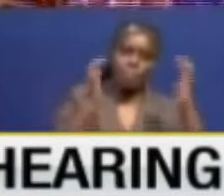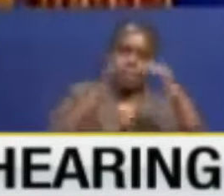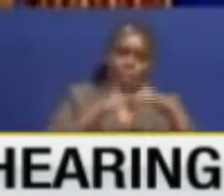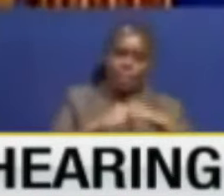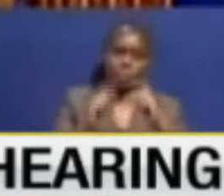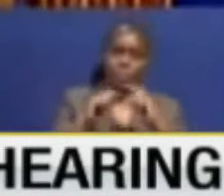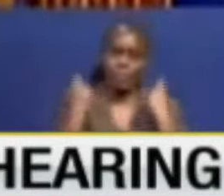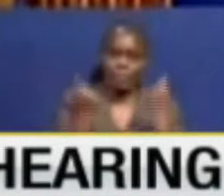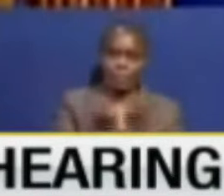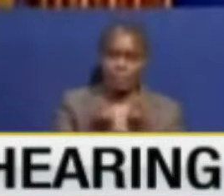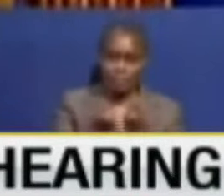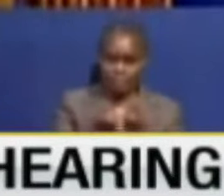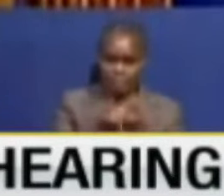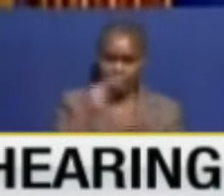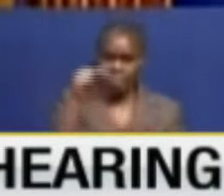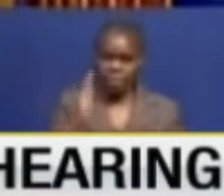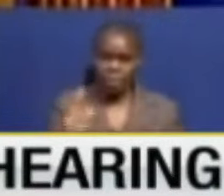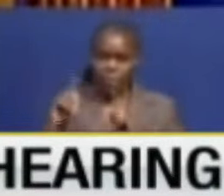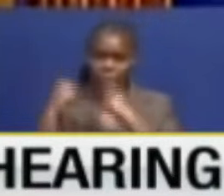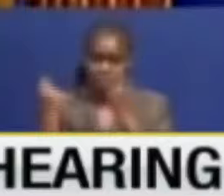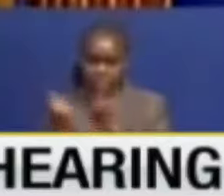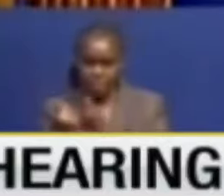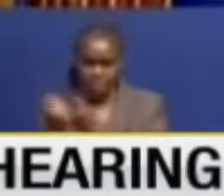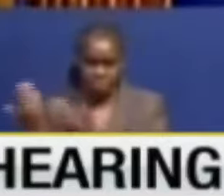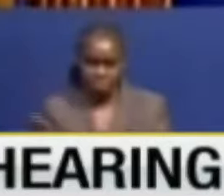team, the governor's team,